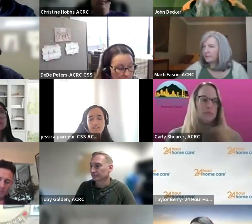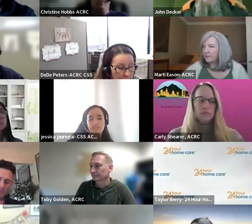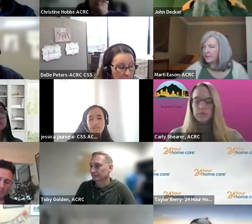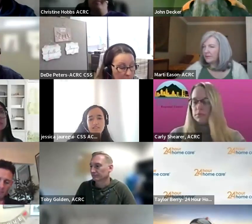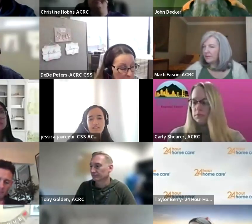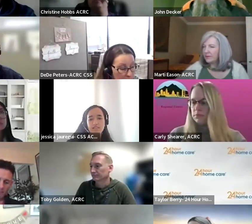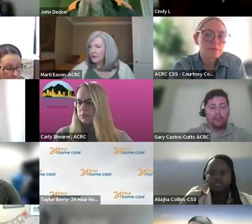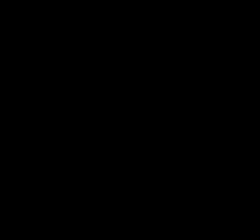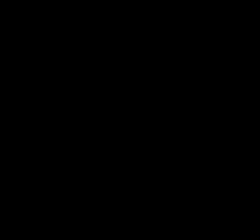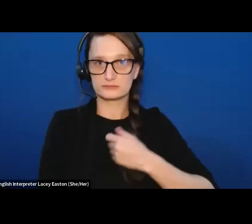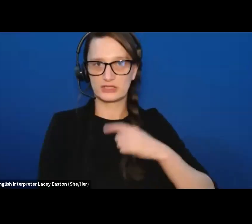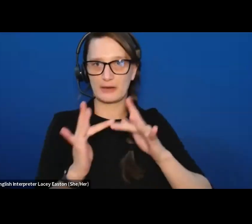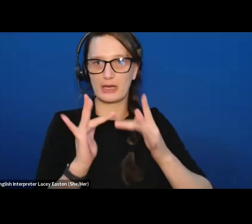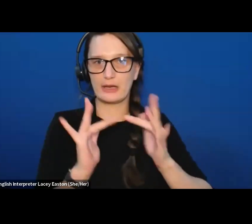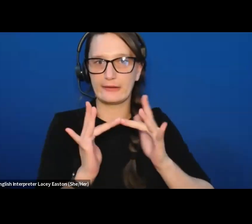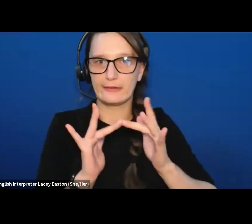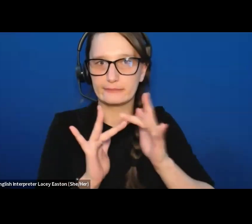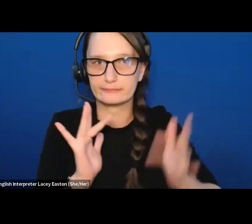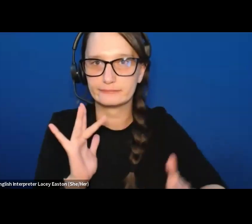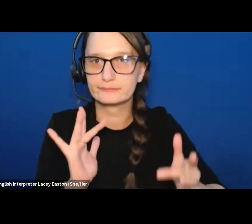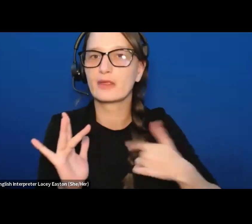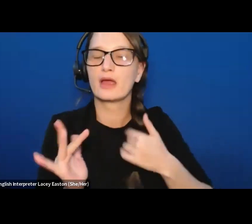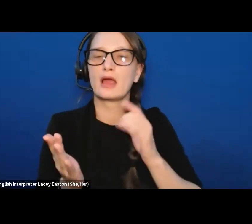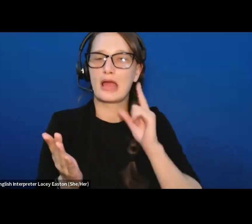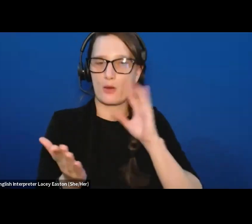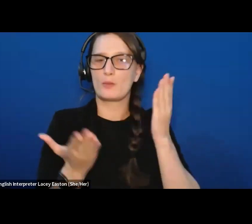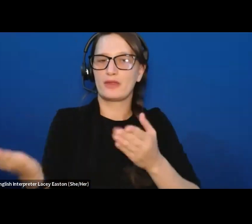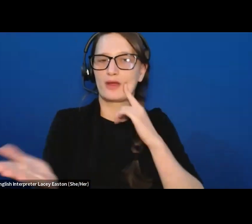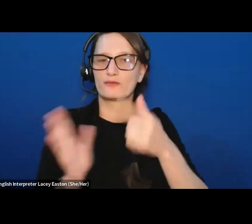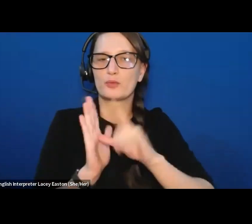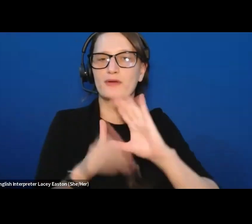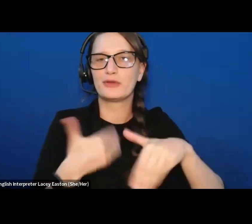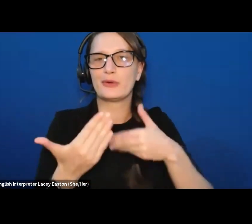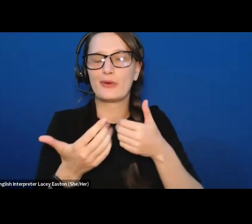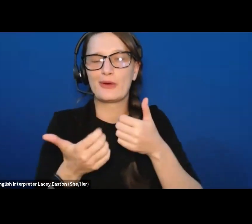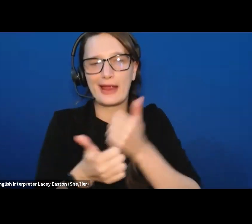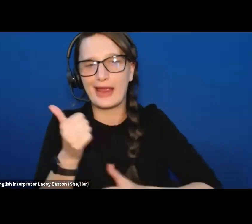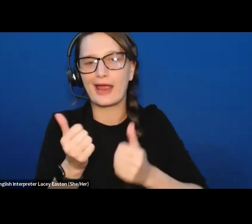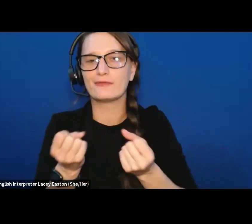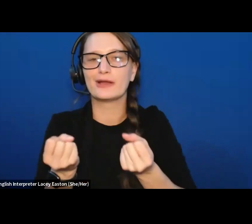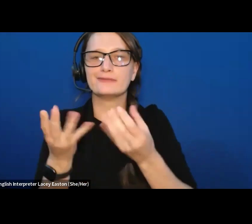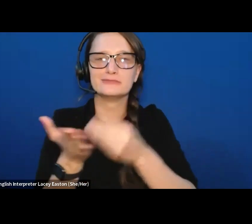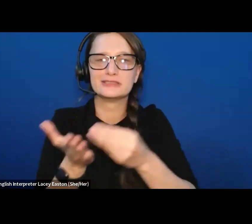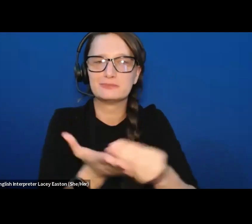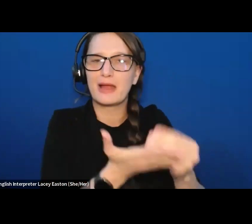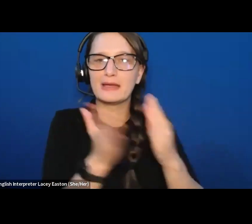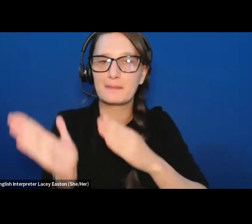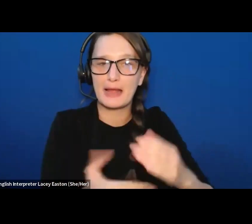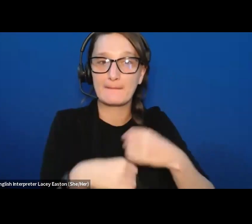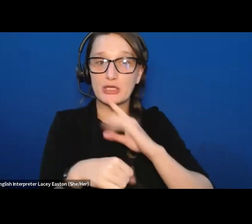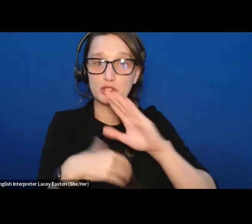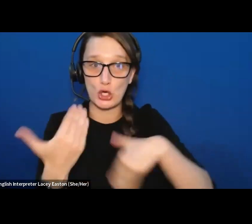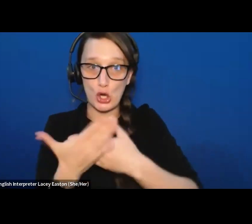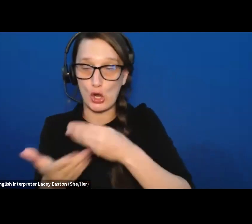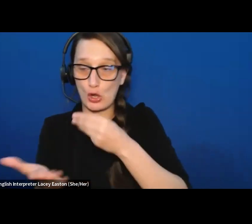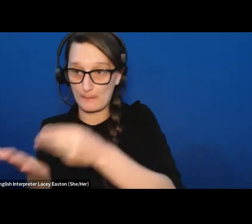also be there to review every spending plan, to make sure that all of the purchases are in line. But the